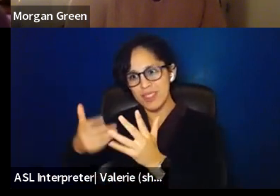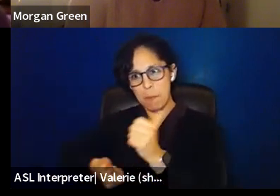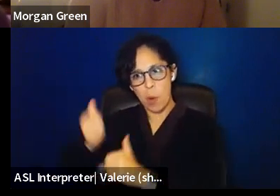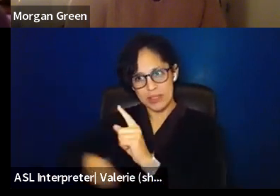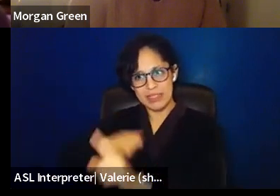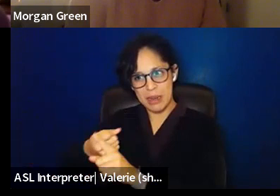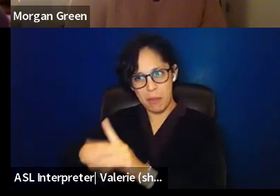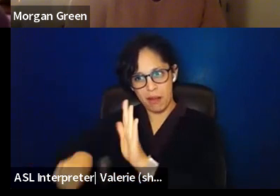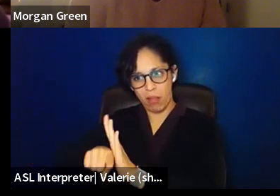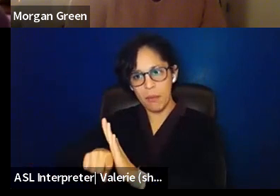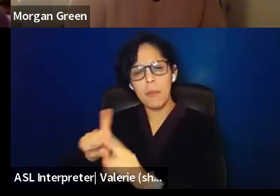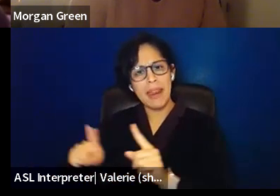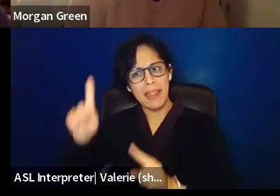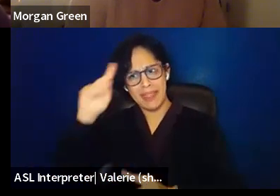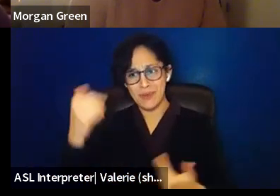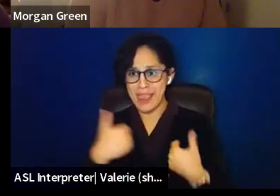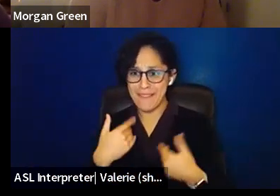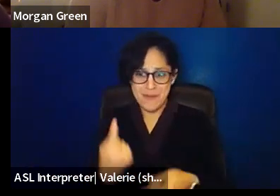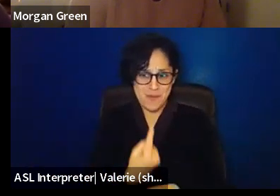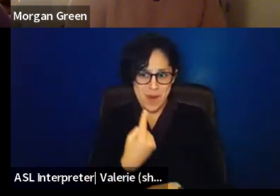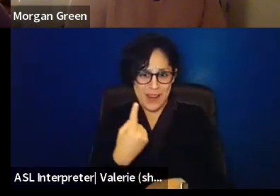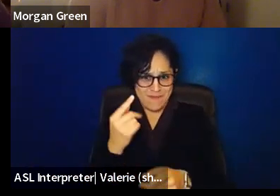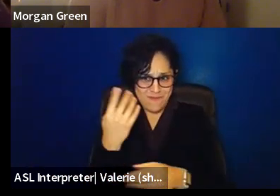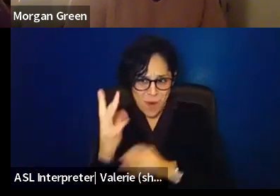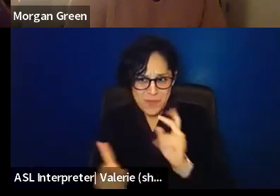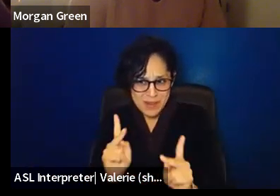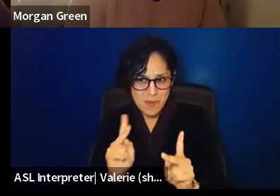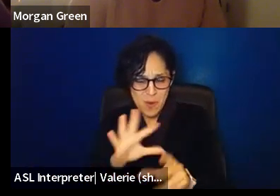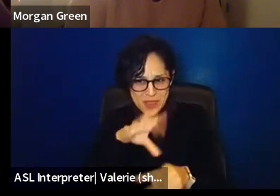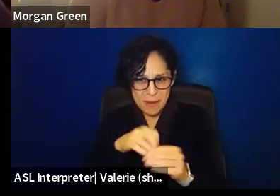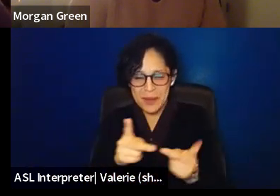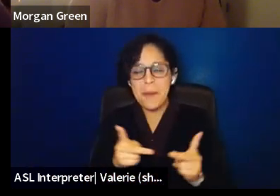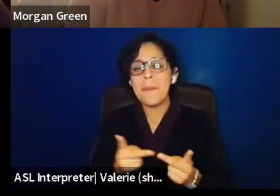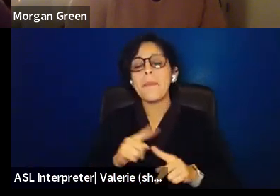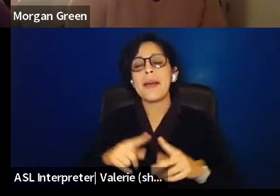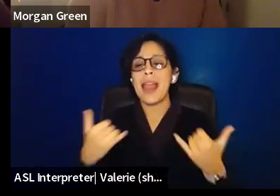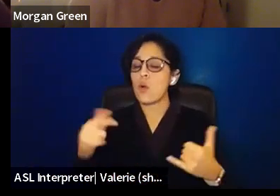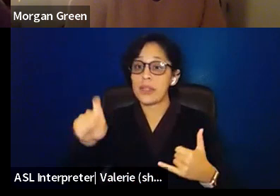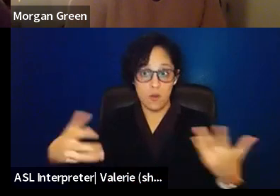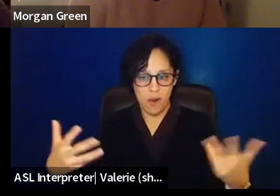think we have the right four people in these positions. We just need some time now.